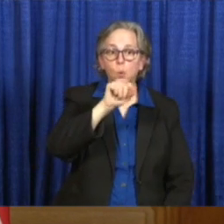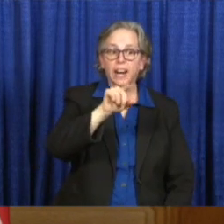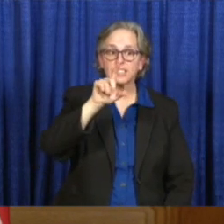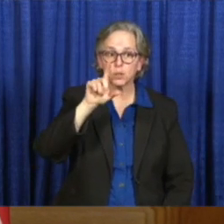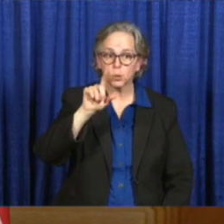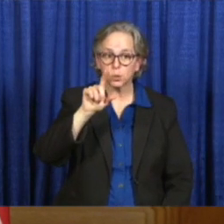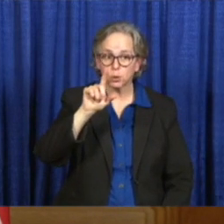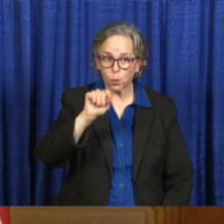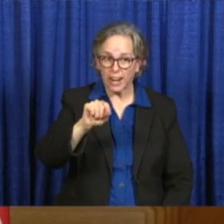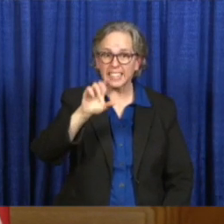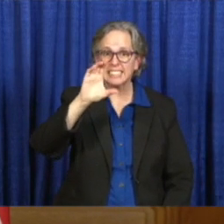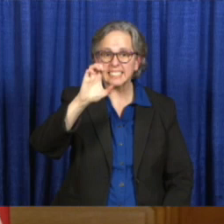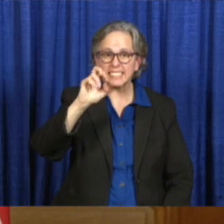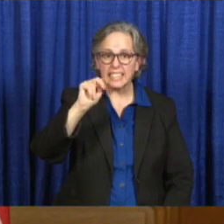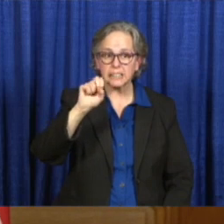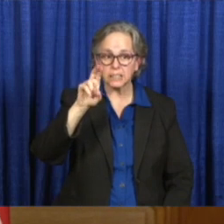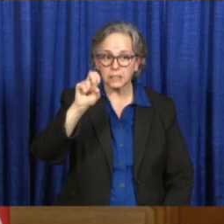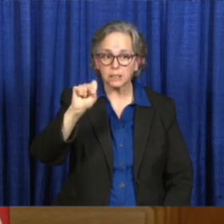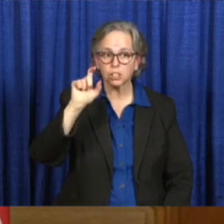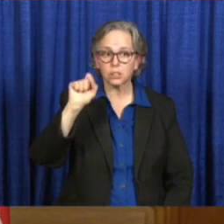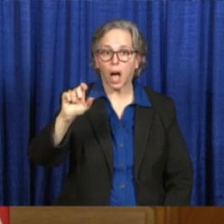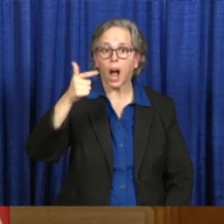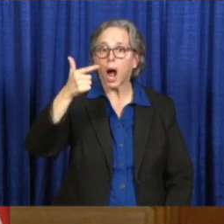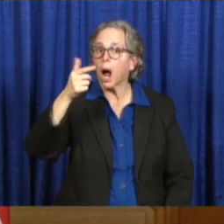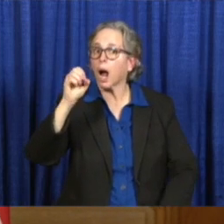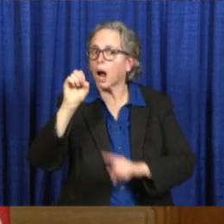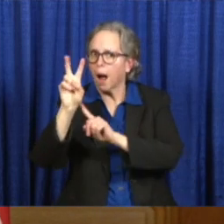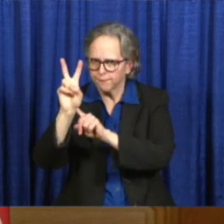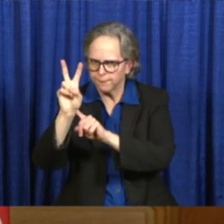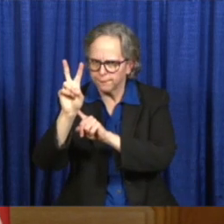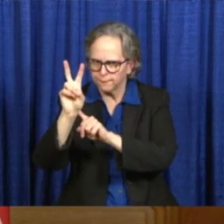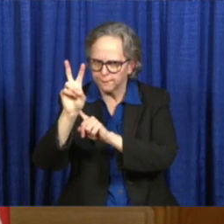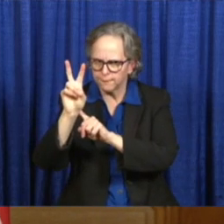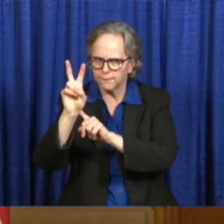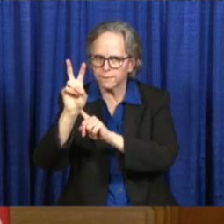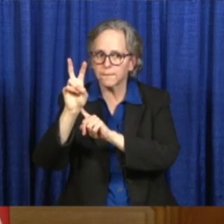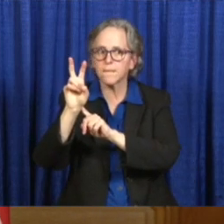2020census.gov, by phone at